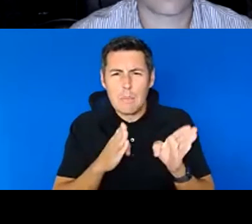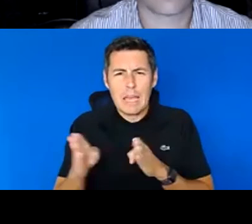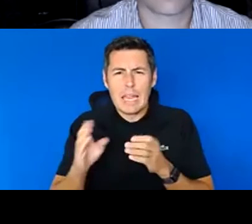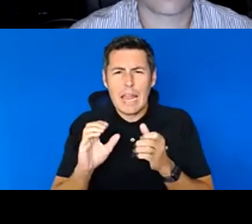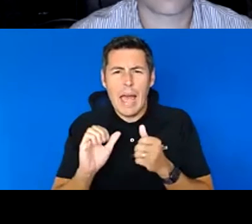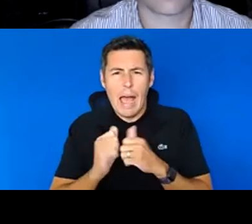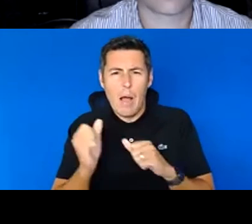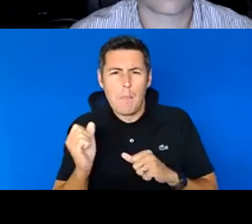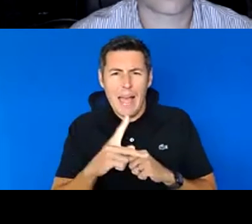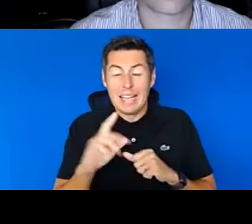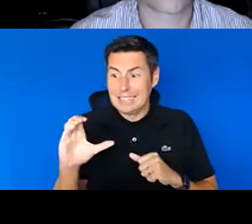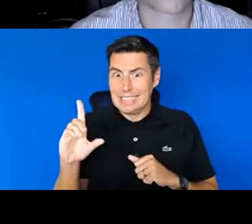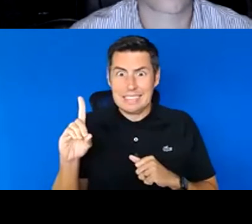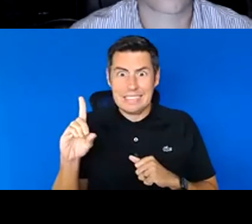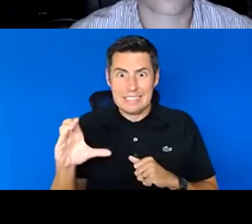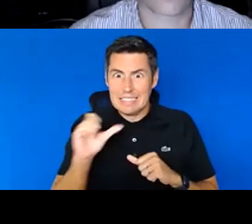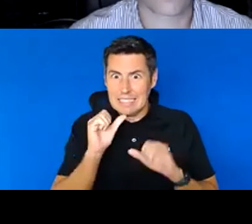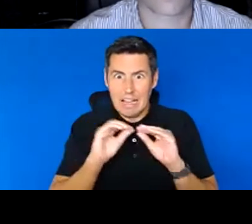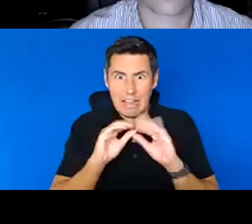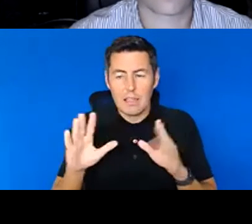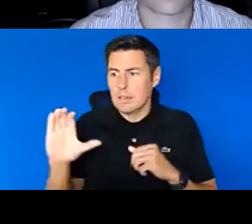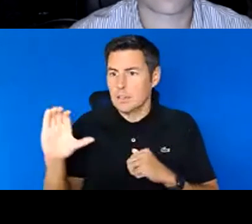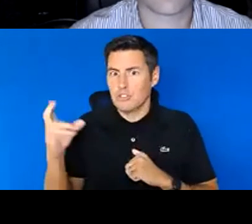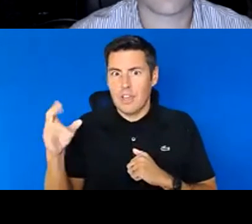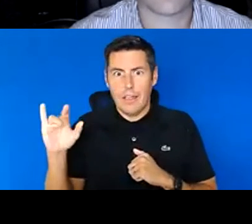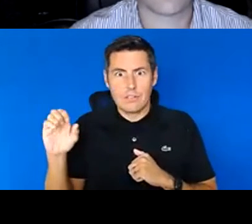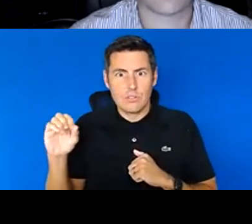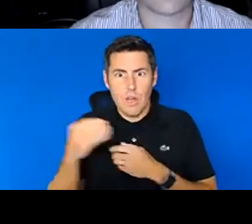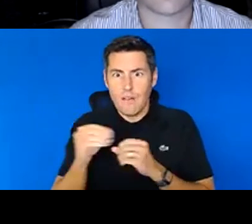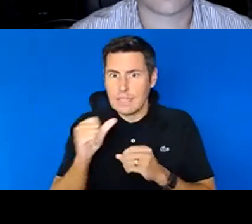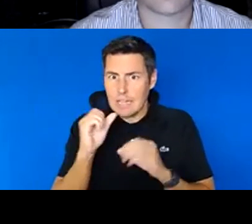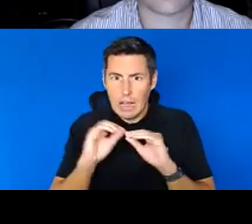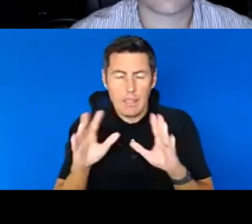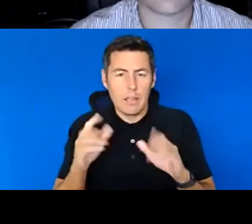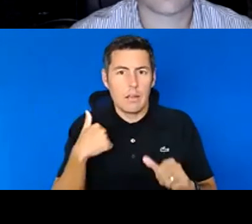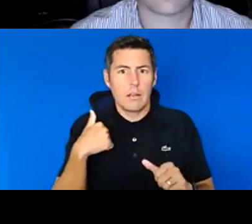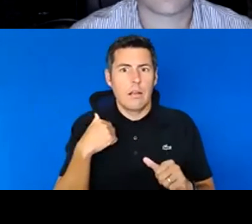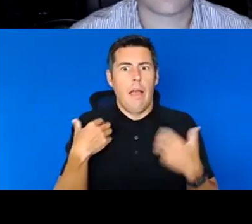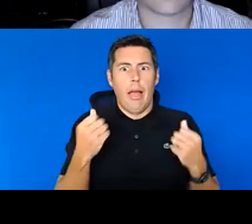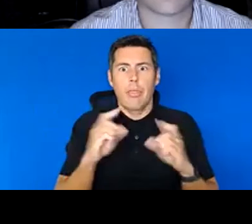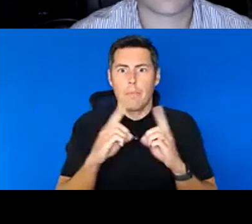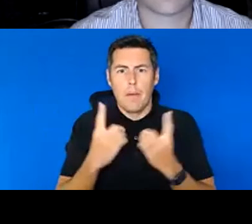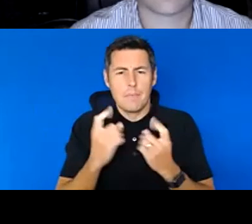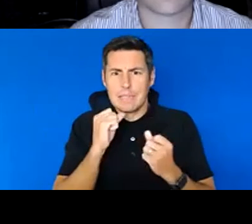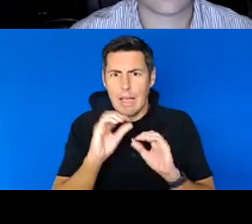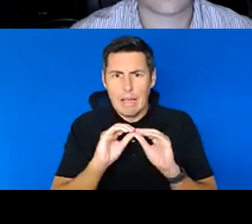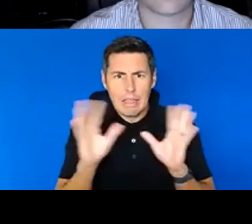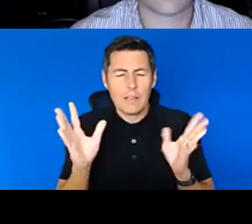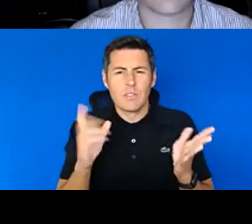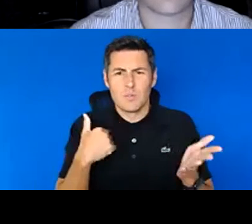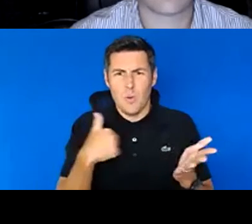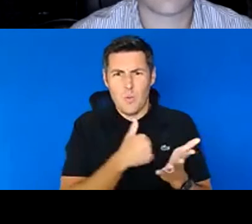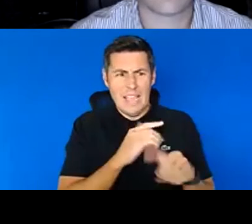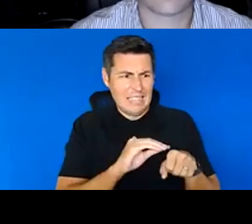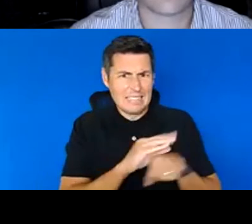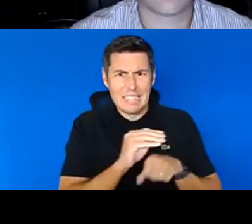unclear. Our chancellor's office has been unclear. The health department is unclear. And if everybody is unclear, how do they expect us as counselors